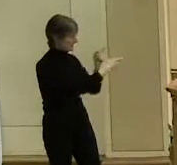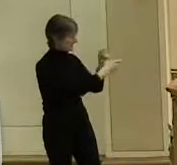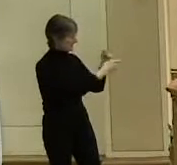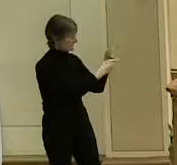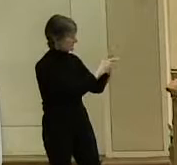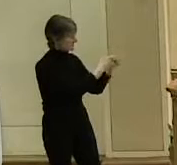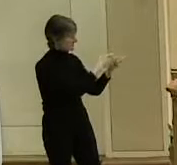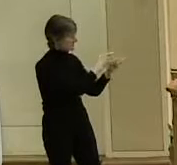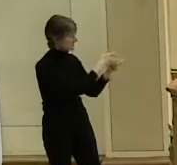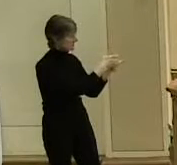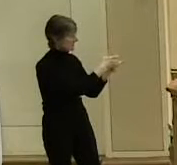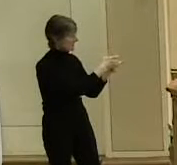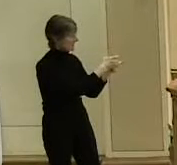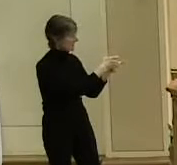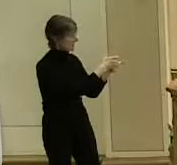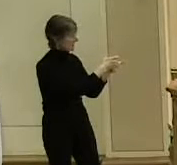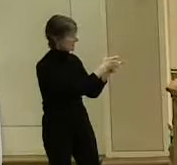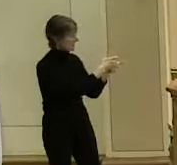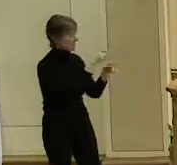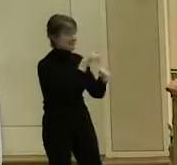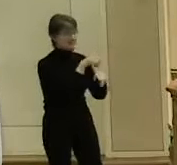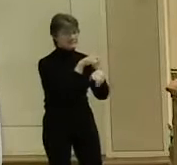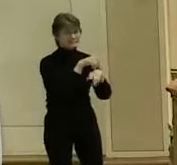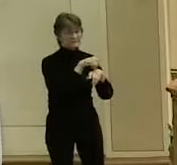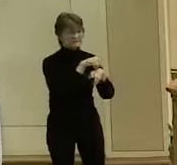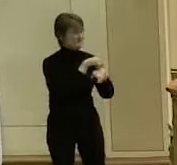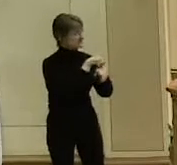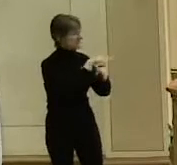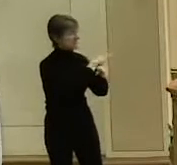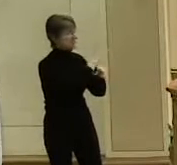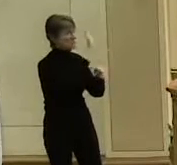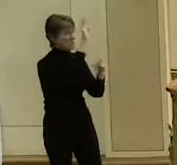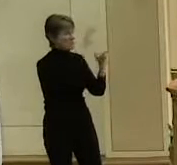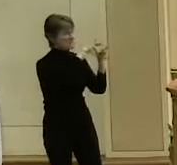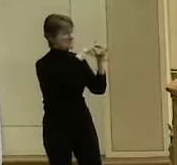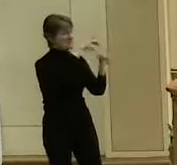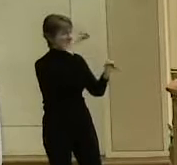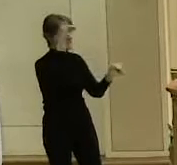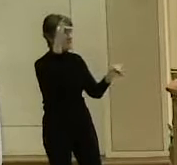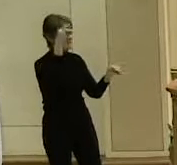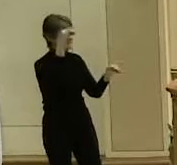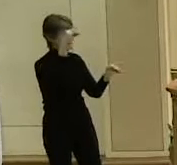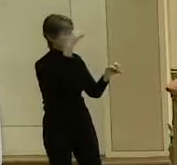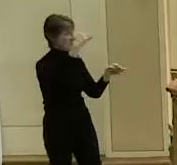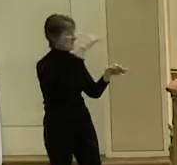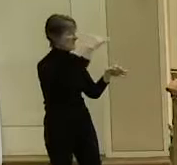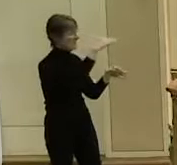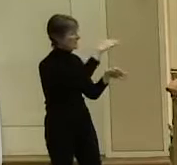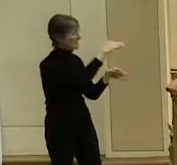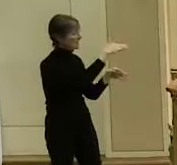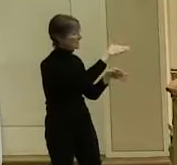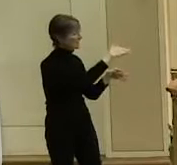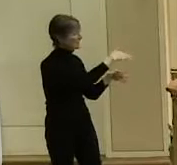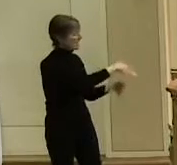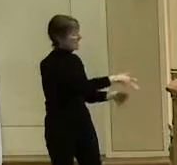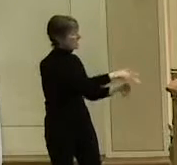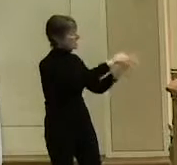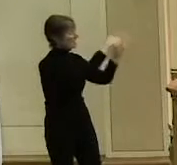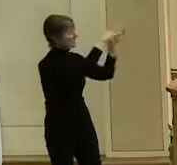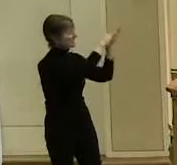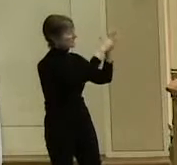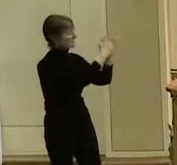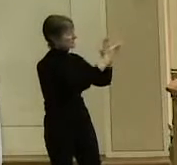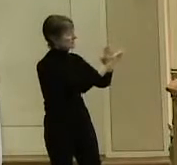pray, by sending down your Spirit upon them like the dewfall, so that they may become for